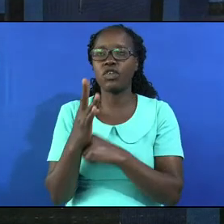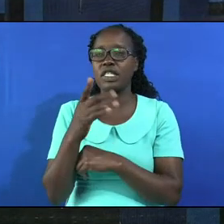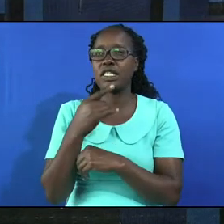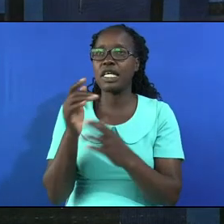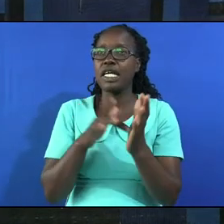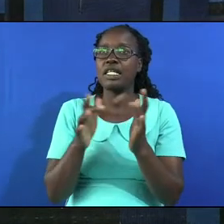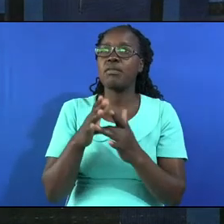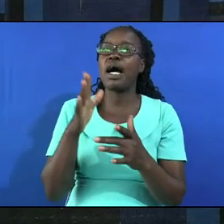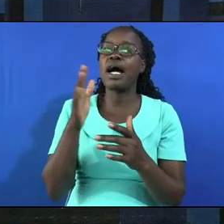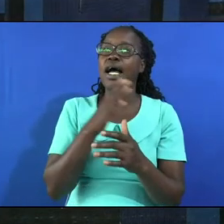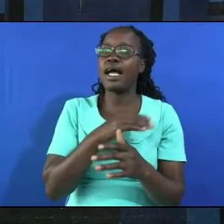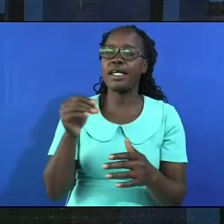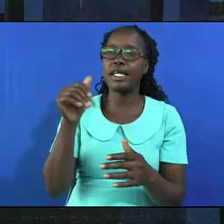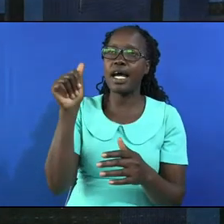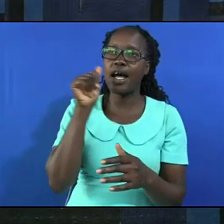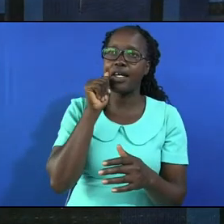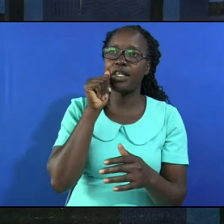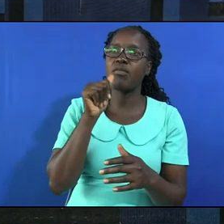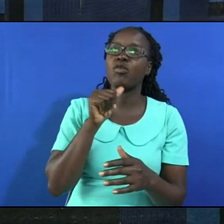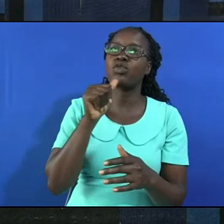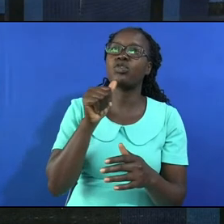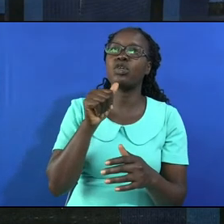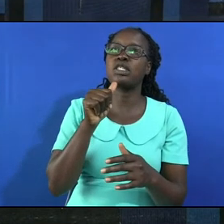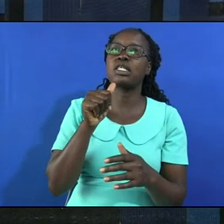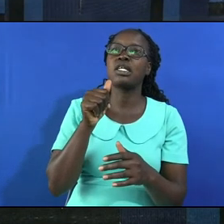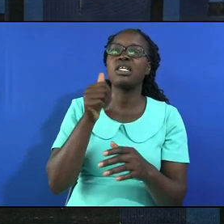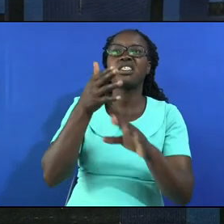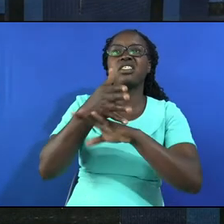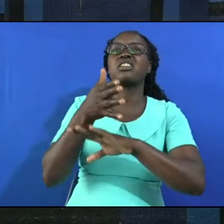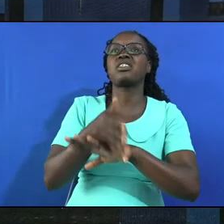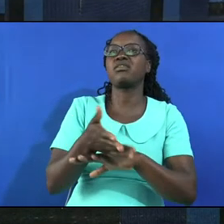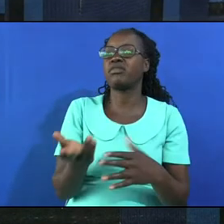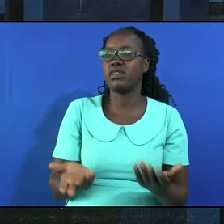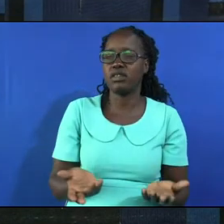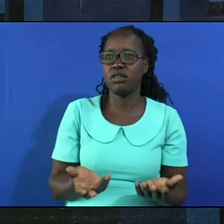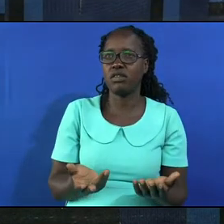says, and Adam was not done what?